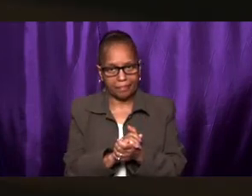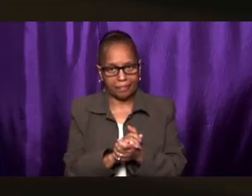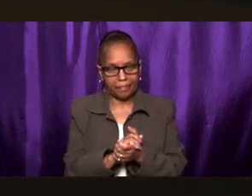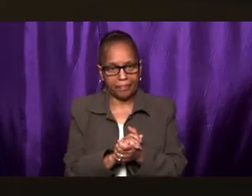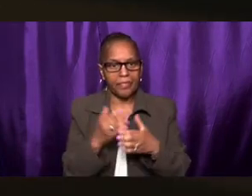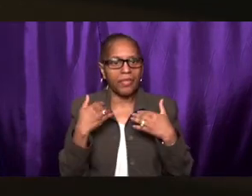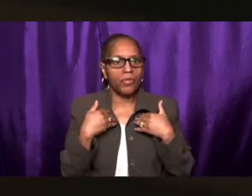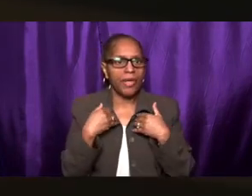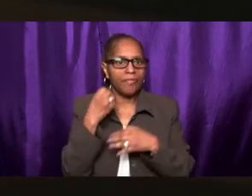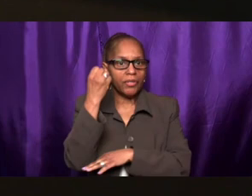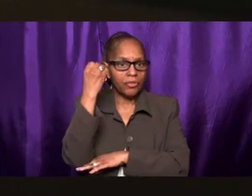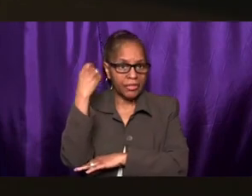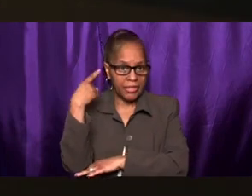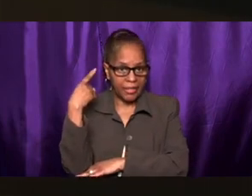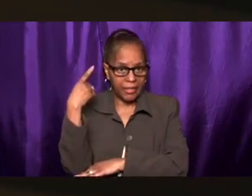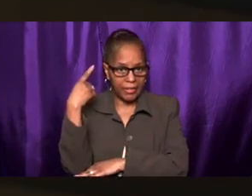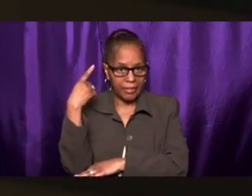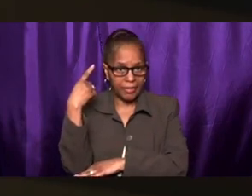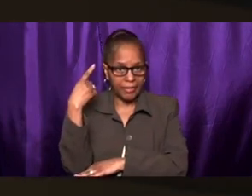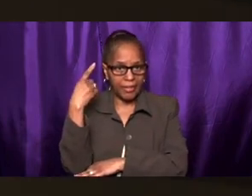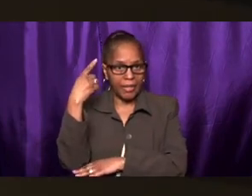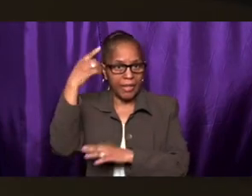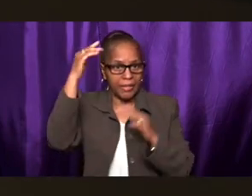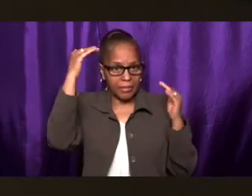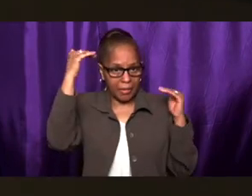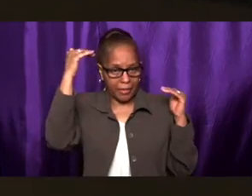you've got to understand and expect